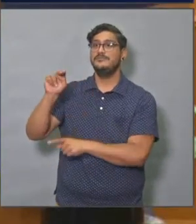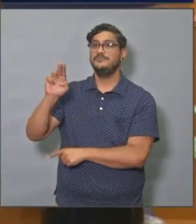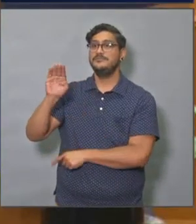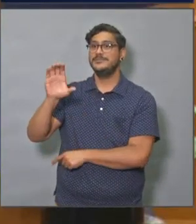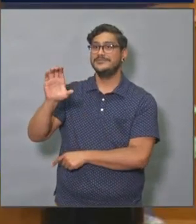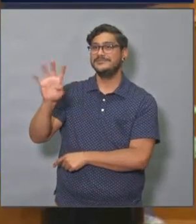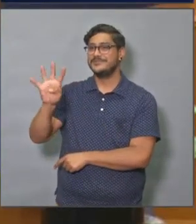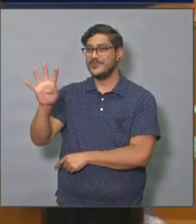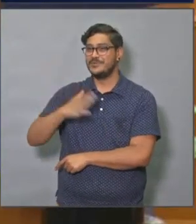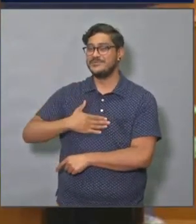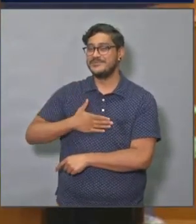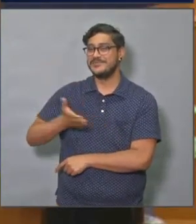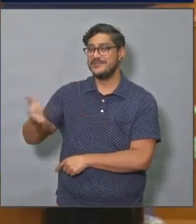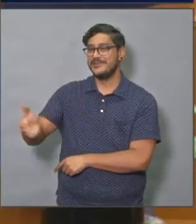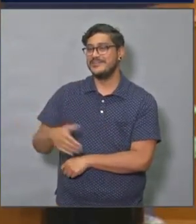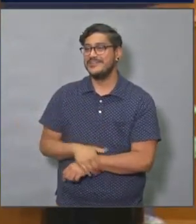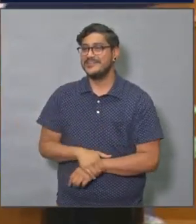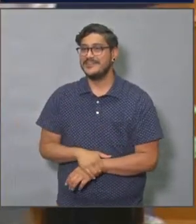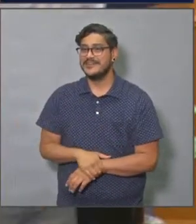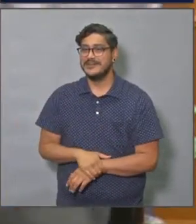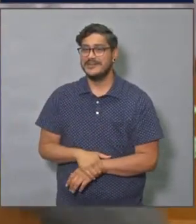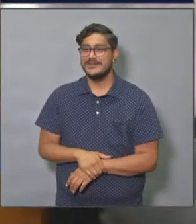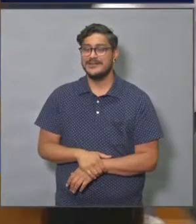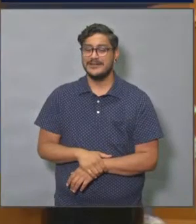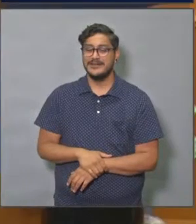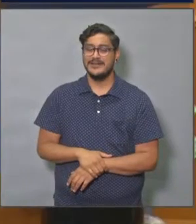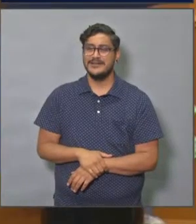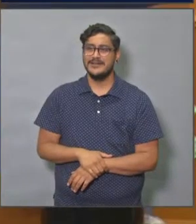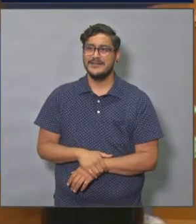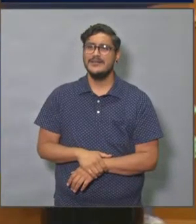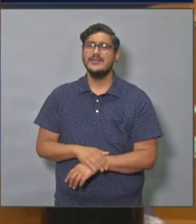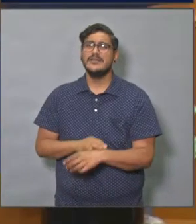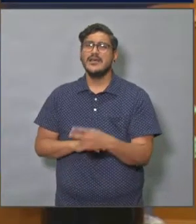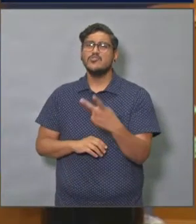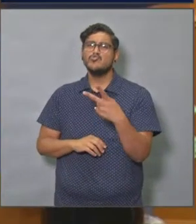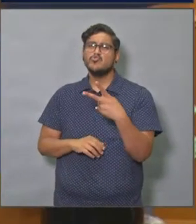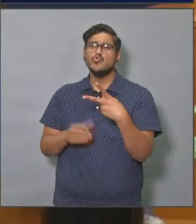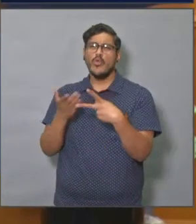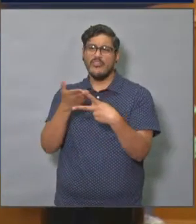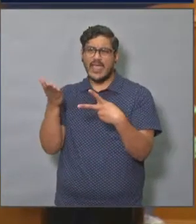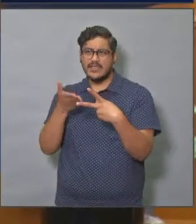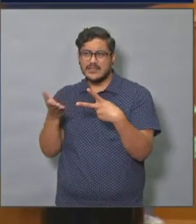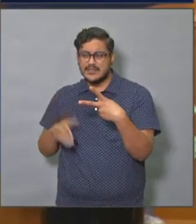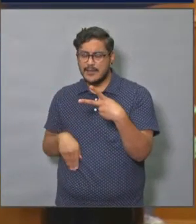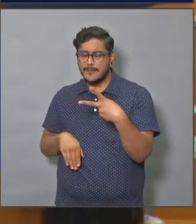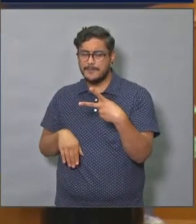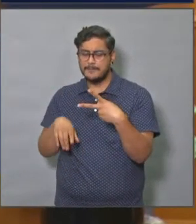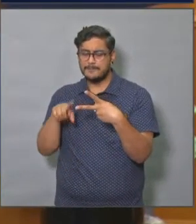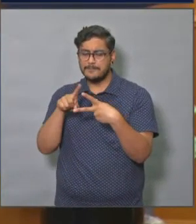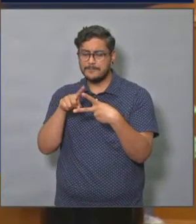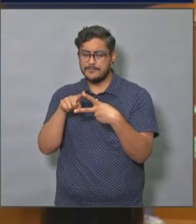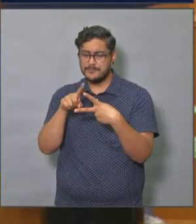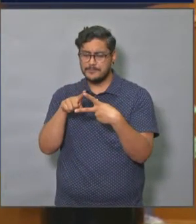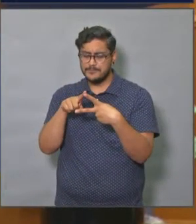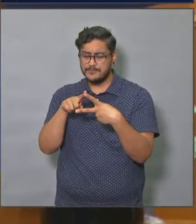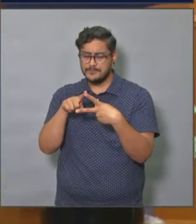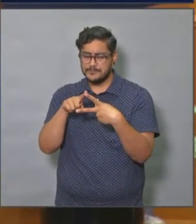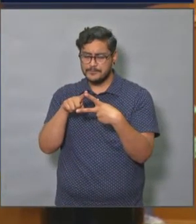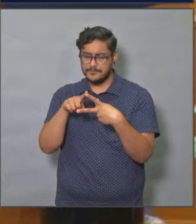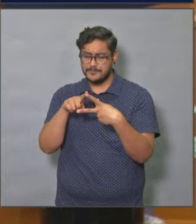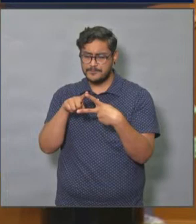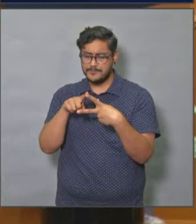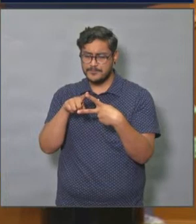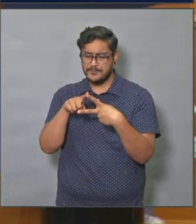ahead. Thank you, Doctor. Two things, please. With the R